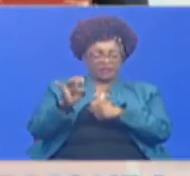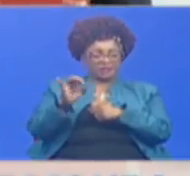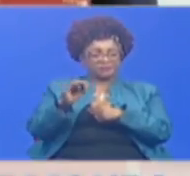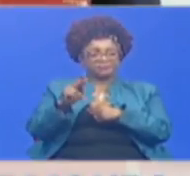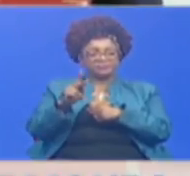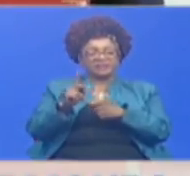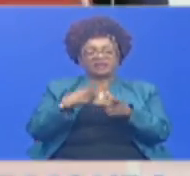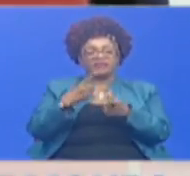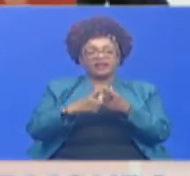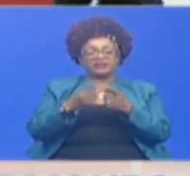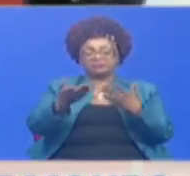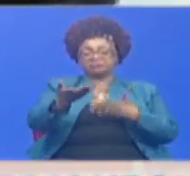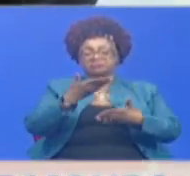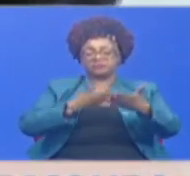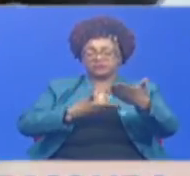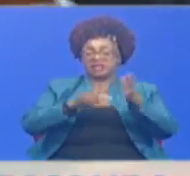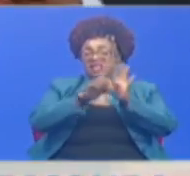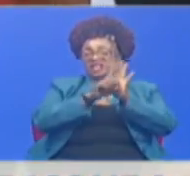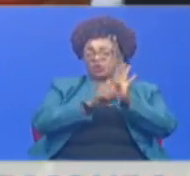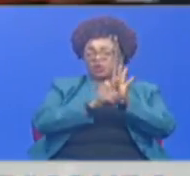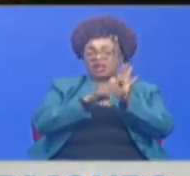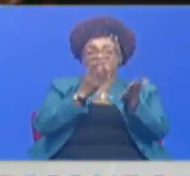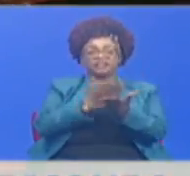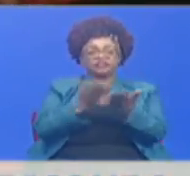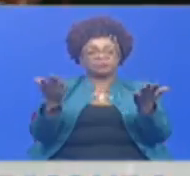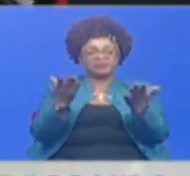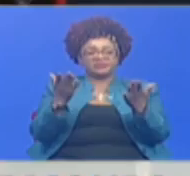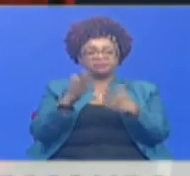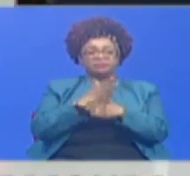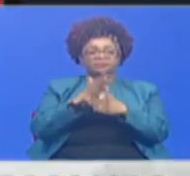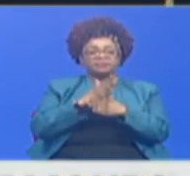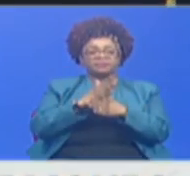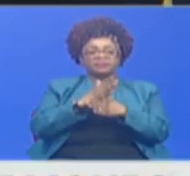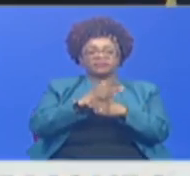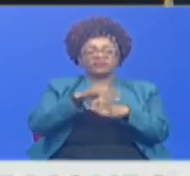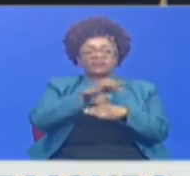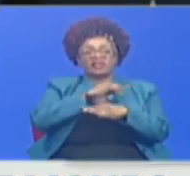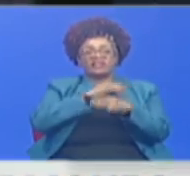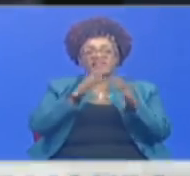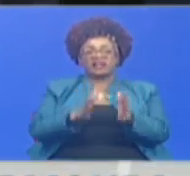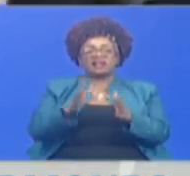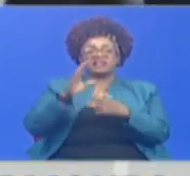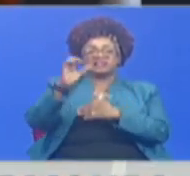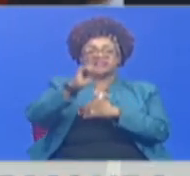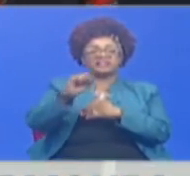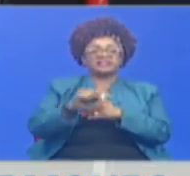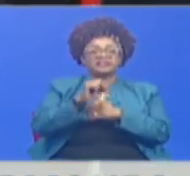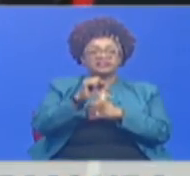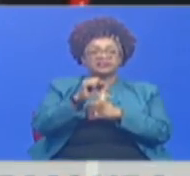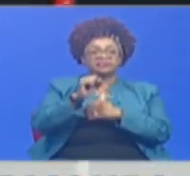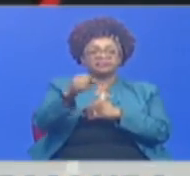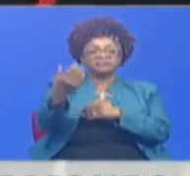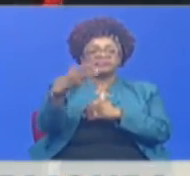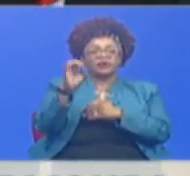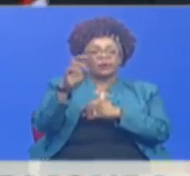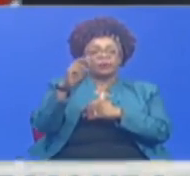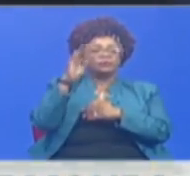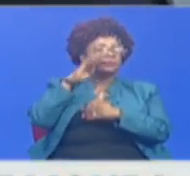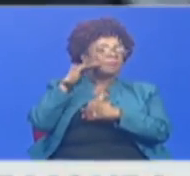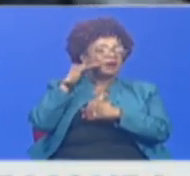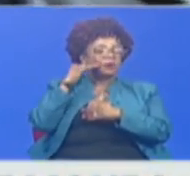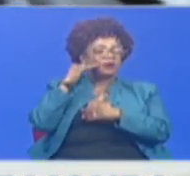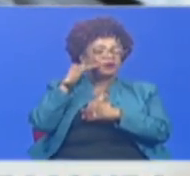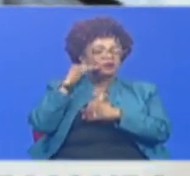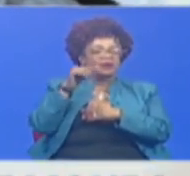legal instruments between the Governor of Nairobi County and the Cabinet Secretary in charge of devolution, Eugene Wamalwa. This